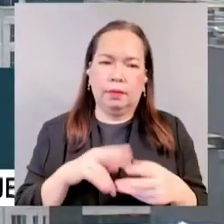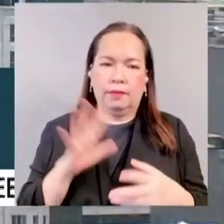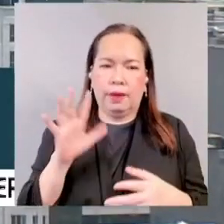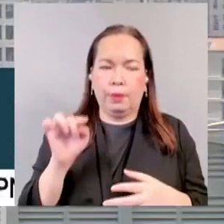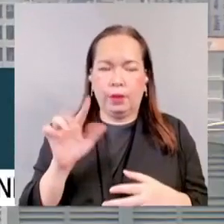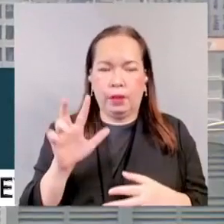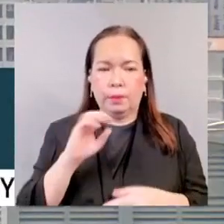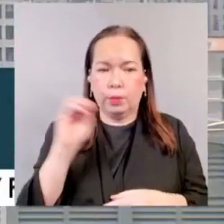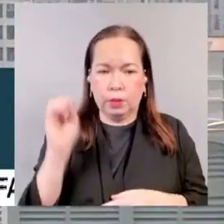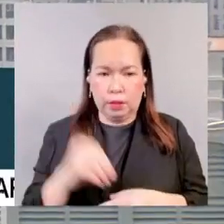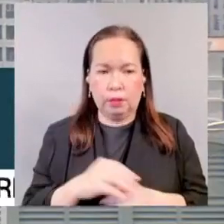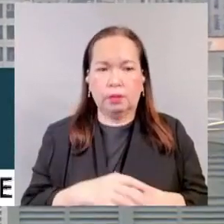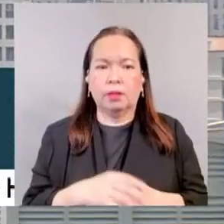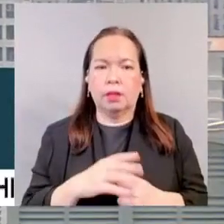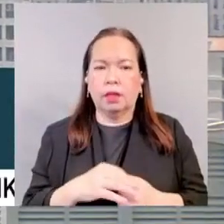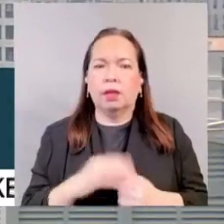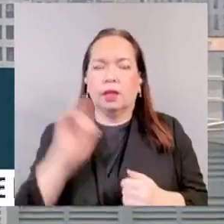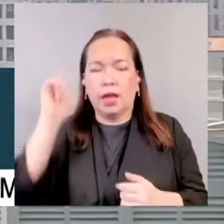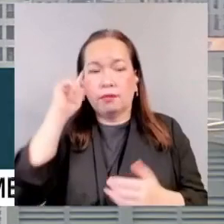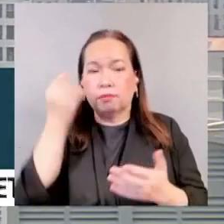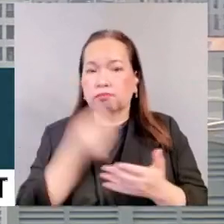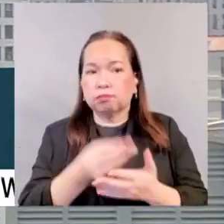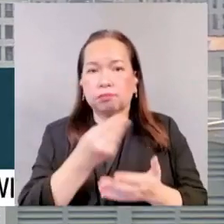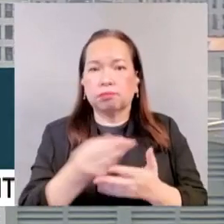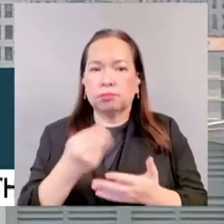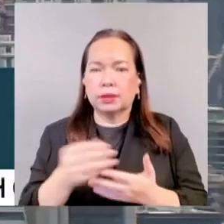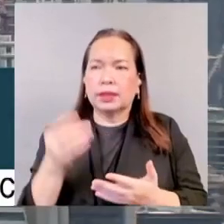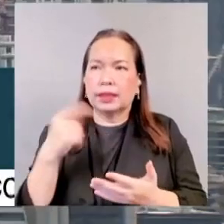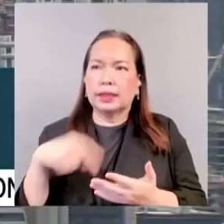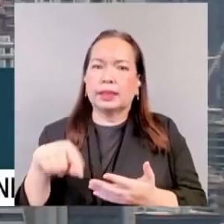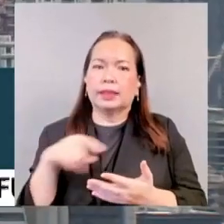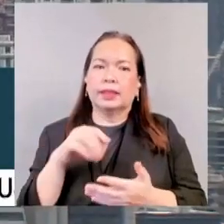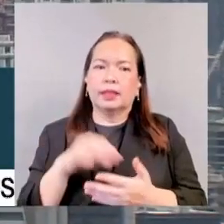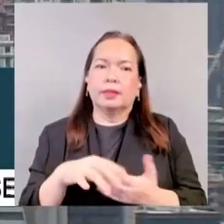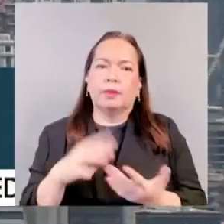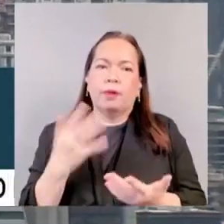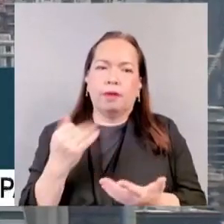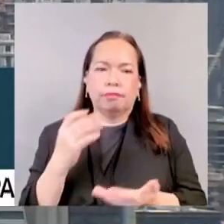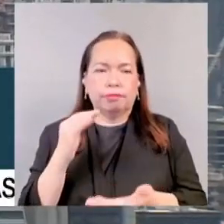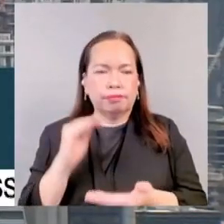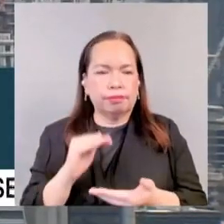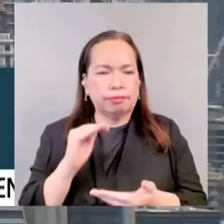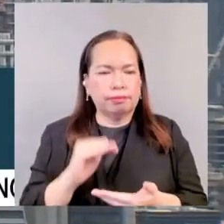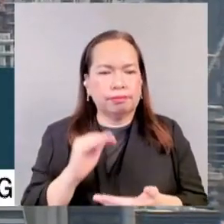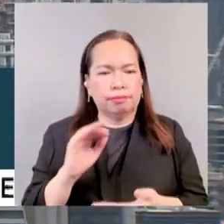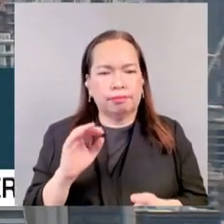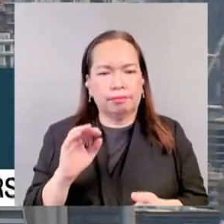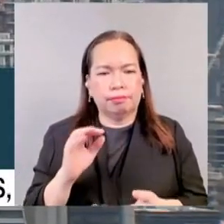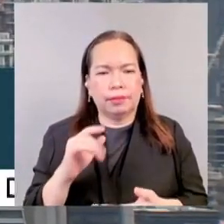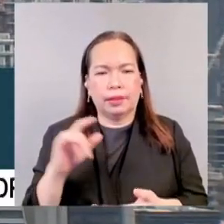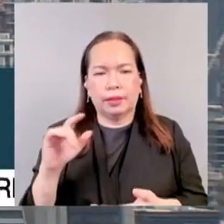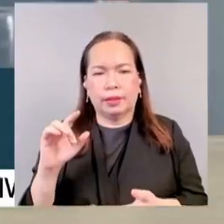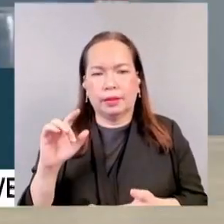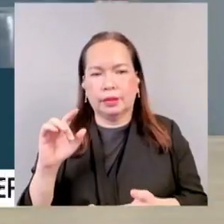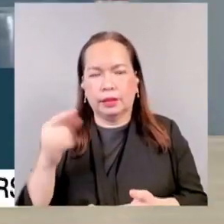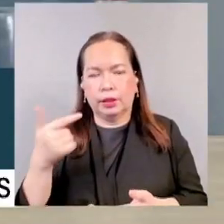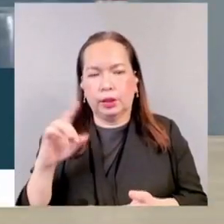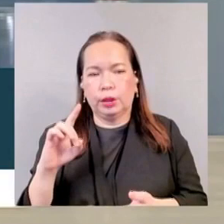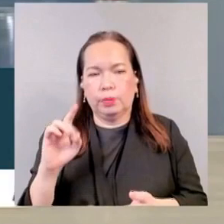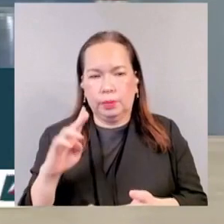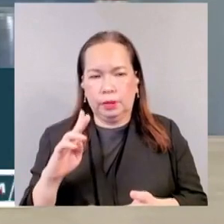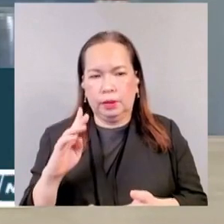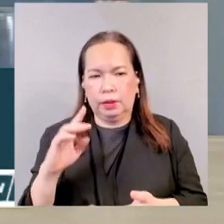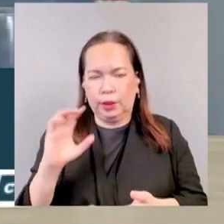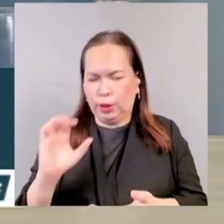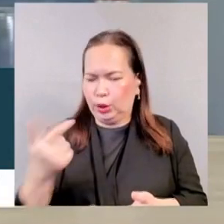underspending has been cited as one of the reasons for the lackluster GDP print. Diokno now says this will improve as national agencies